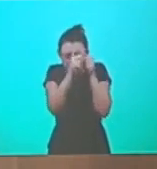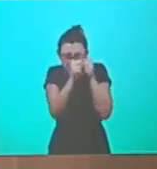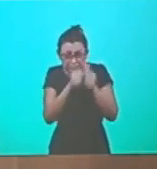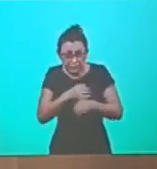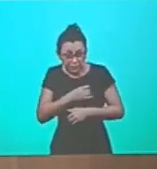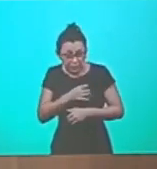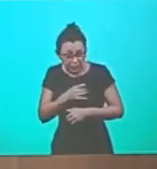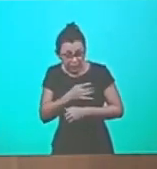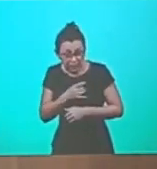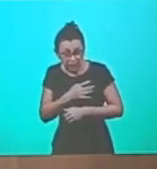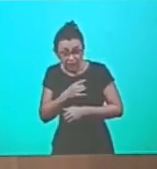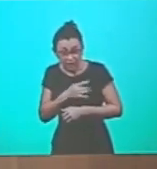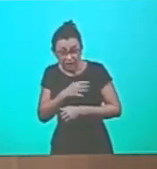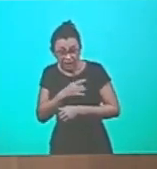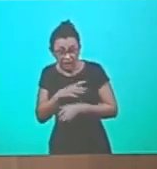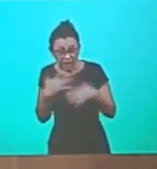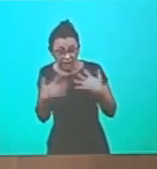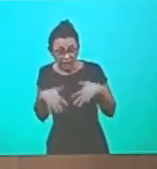alone.